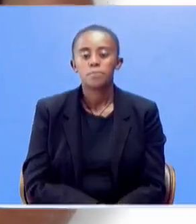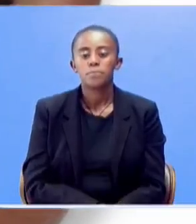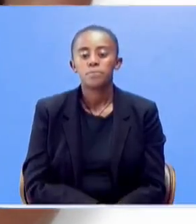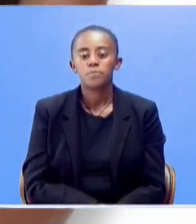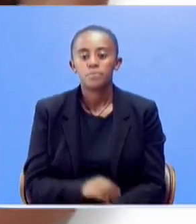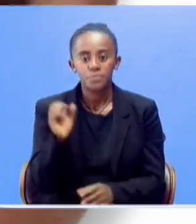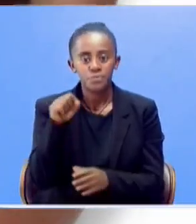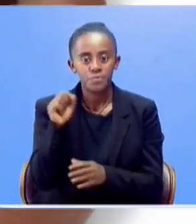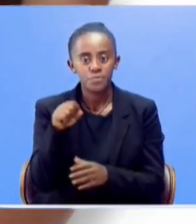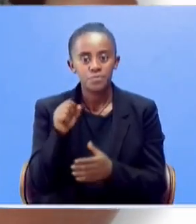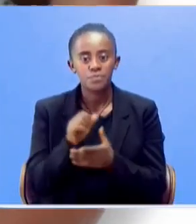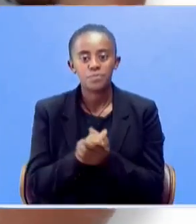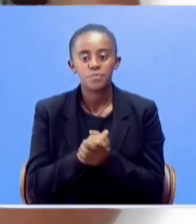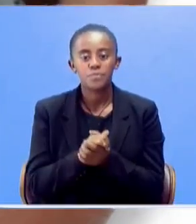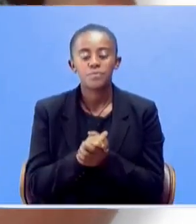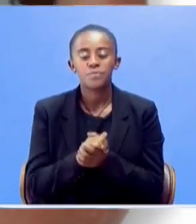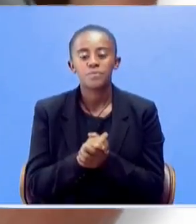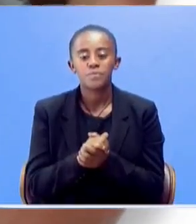yeah, the